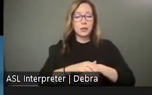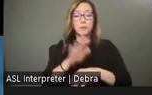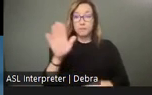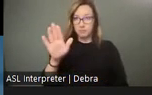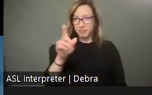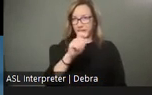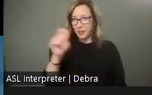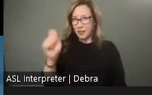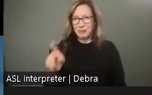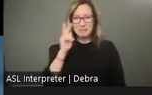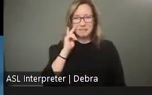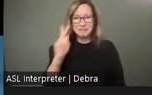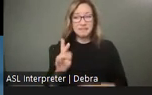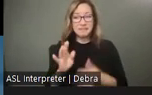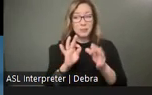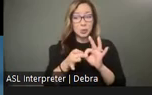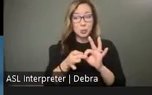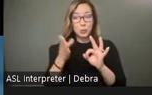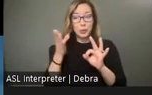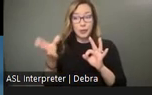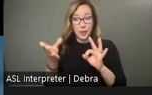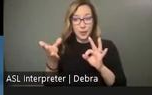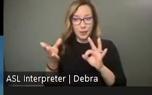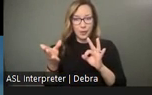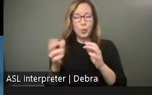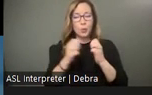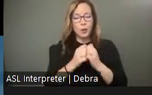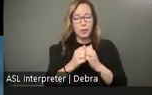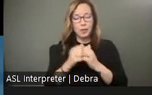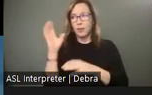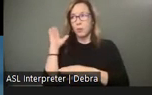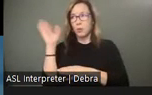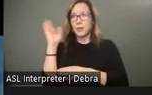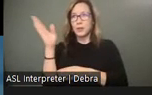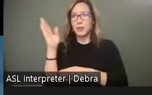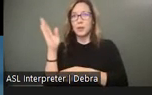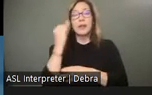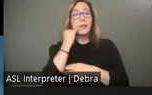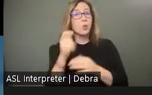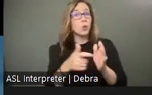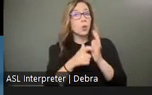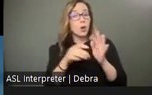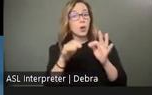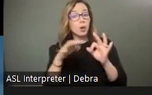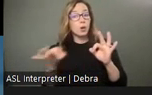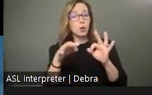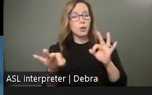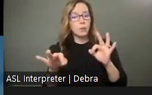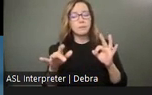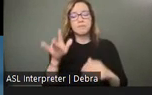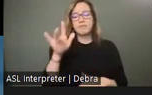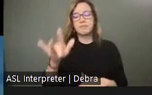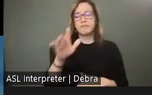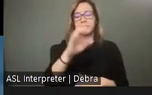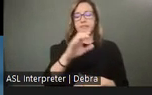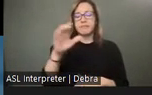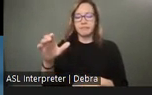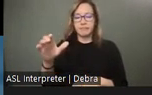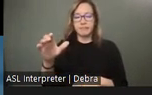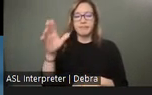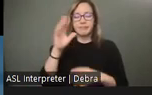see an interpreter on the screen with the symposium presenter. If you require closed captioning, please click the closed captioning icon and